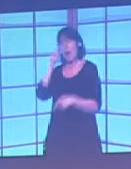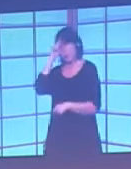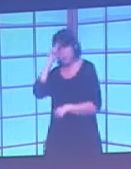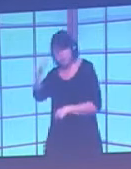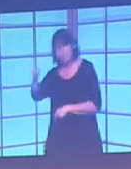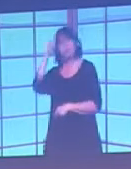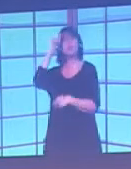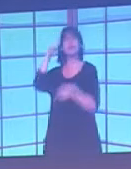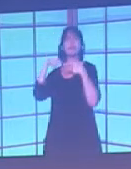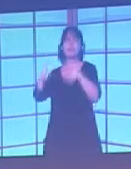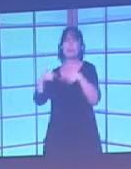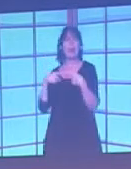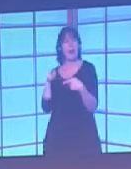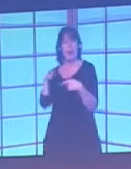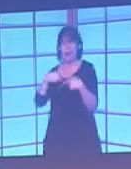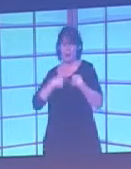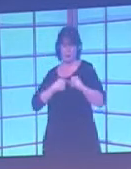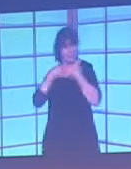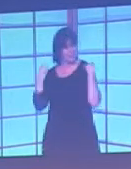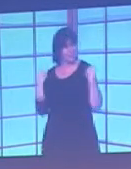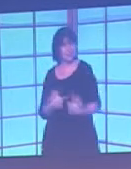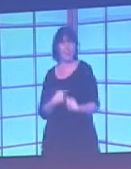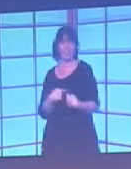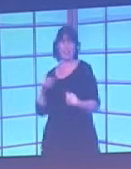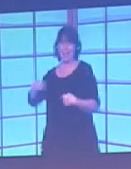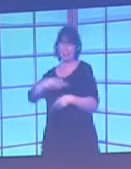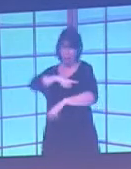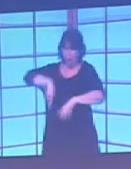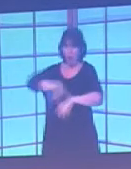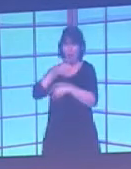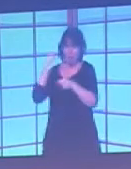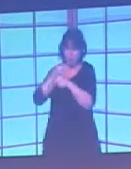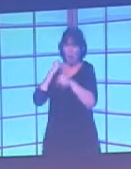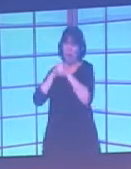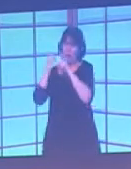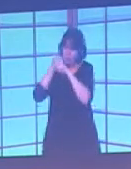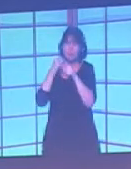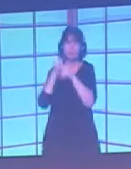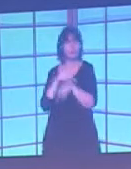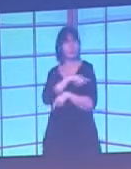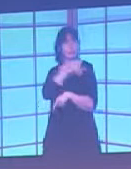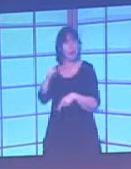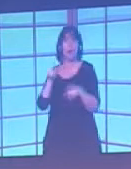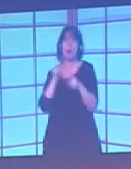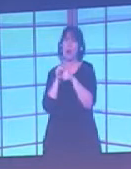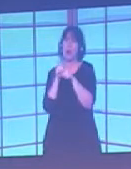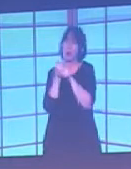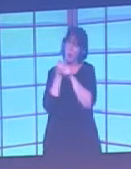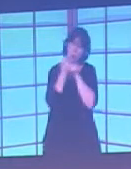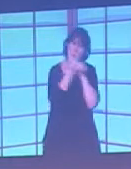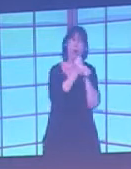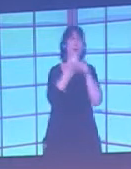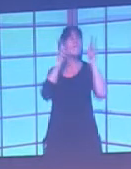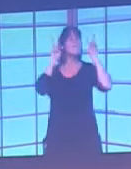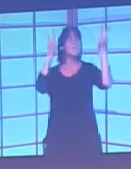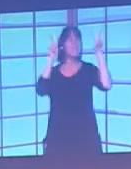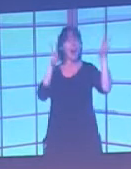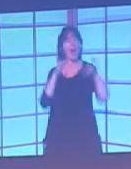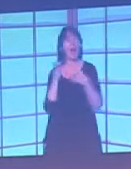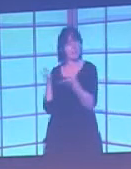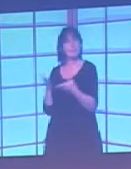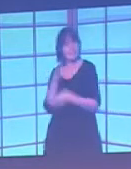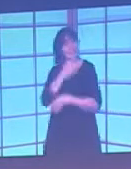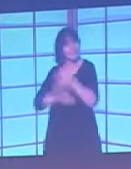dedication of disabled fans. And I've said this over and over, very often your most loyal fans will be your disabled fans, believe you me.